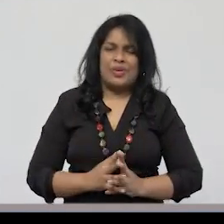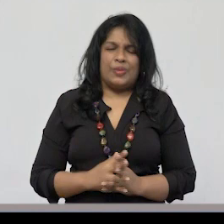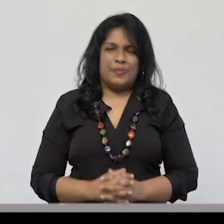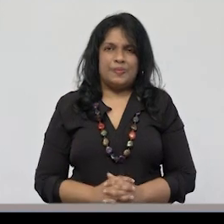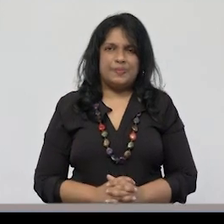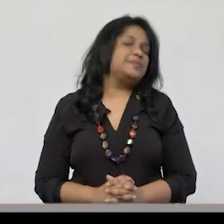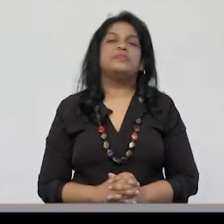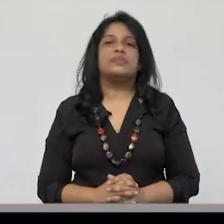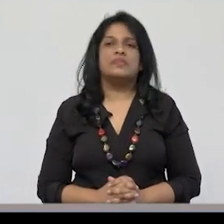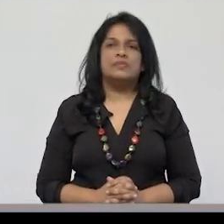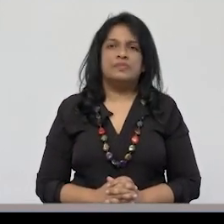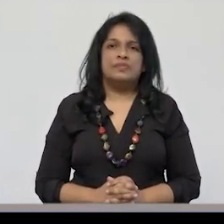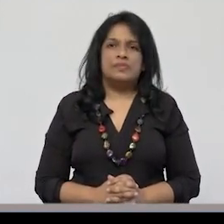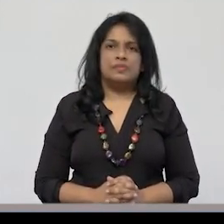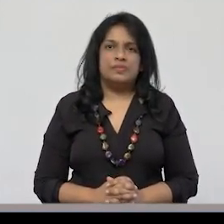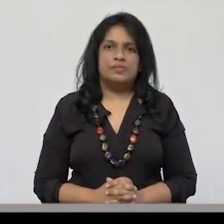to the word,